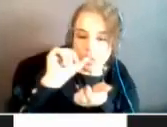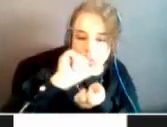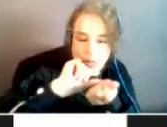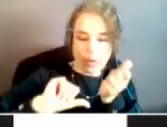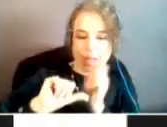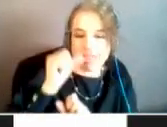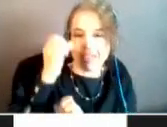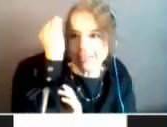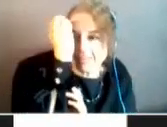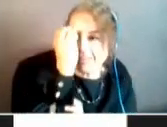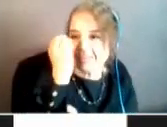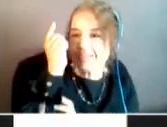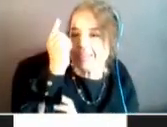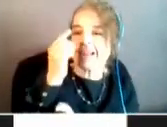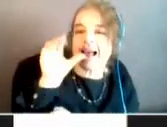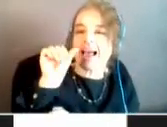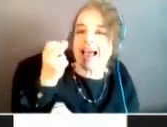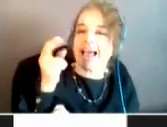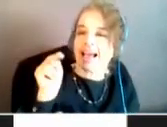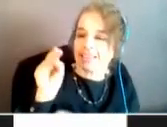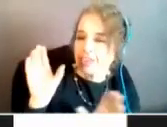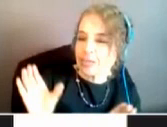thoughts and actions.